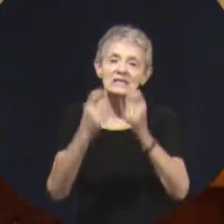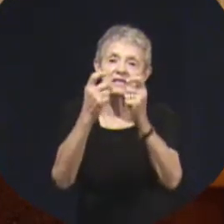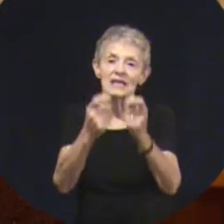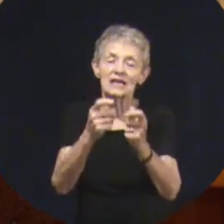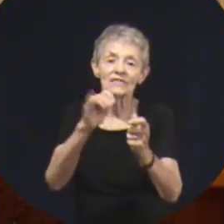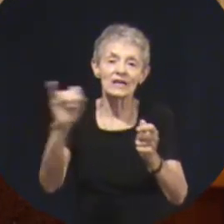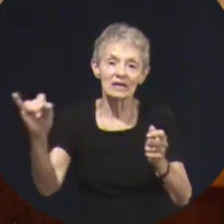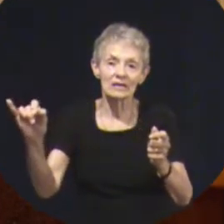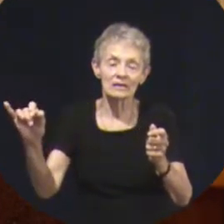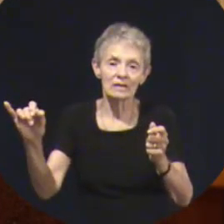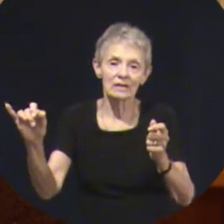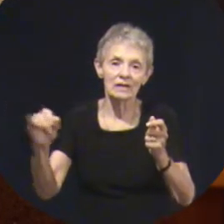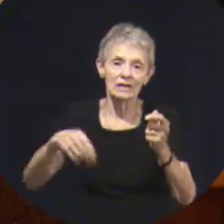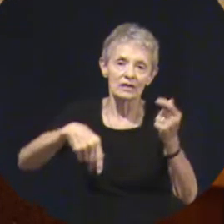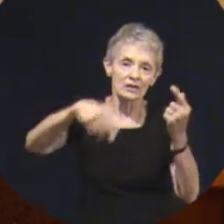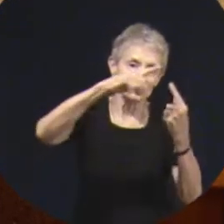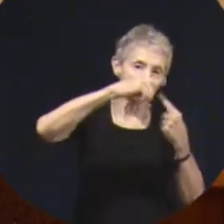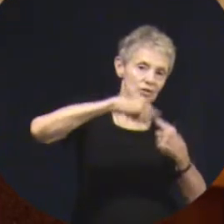thanksgiving.